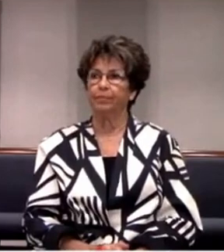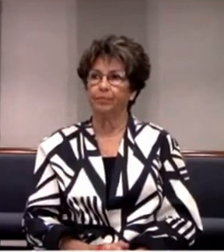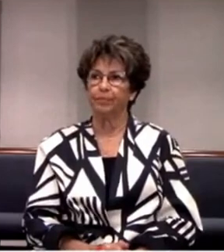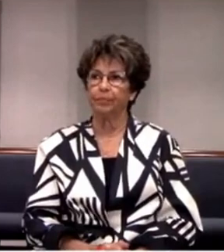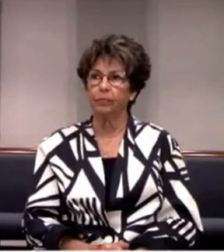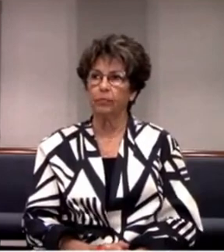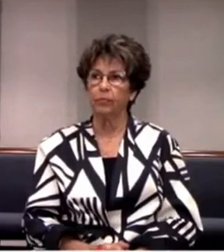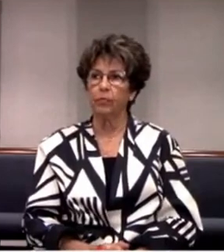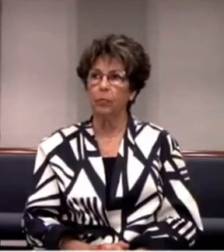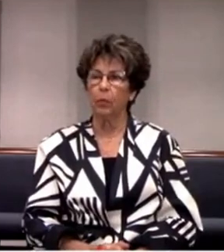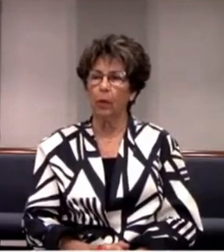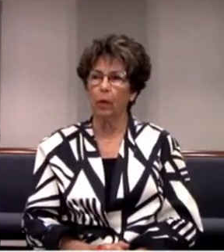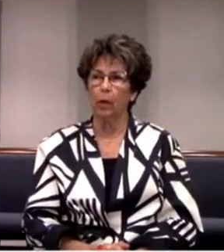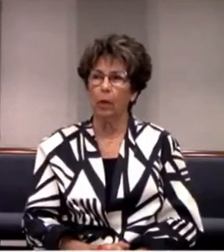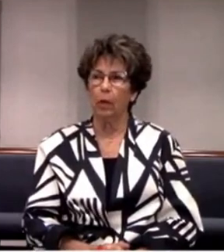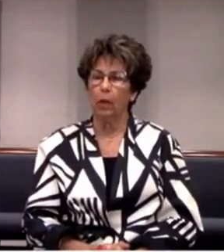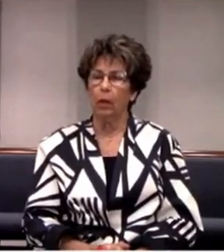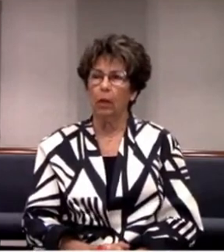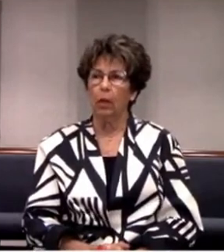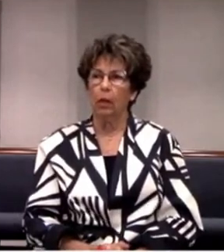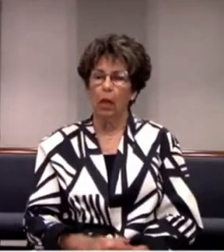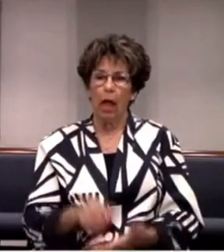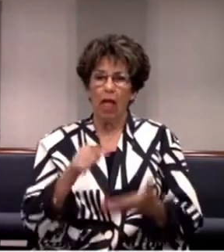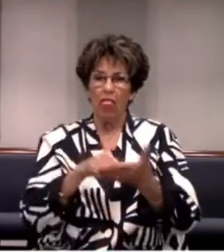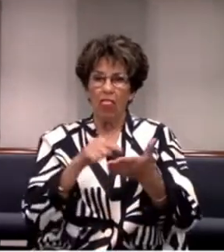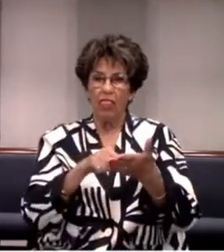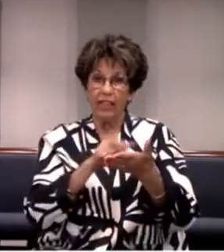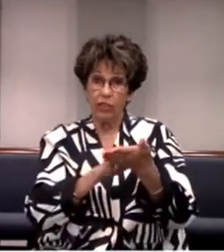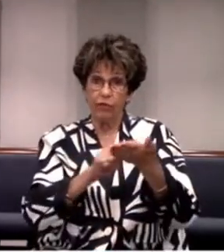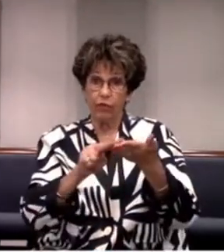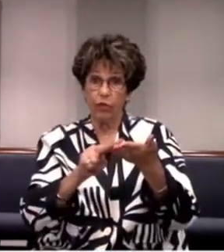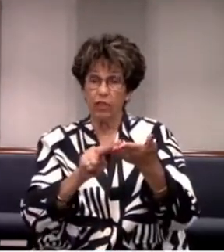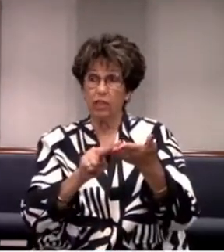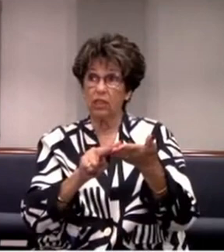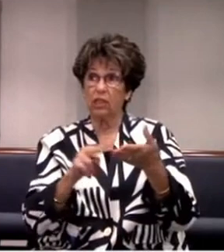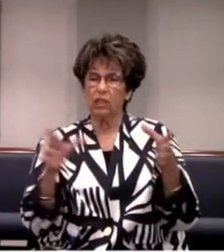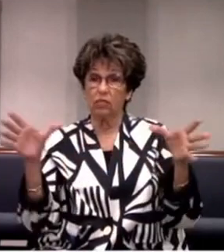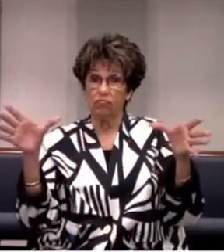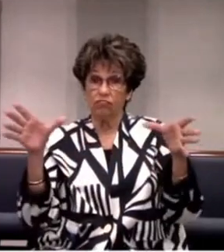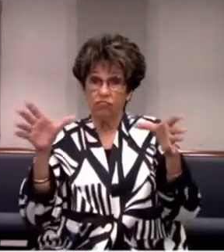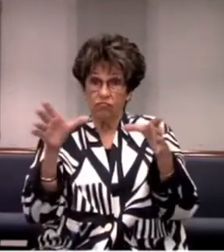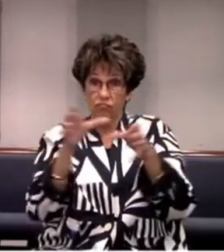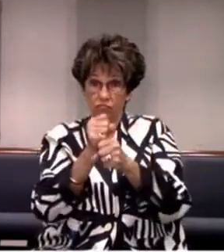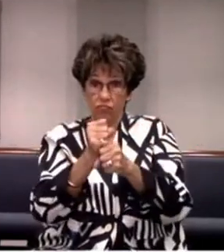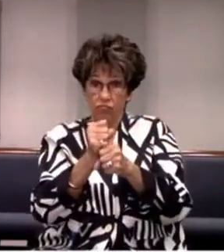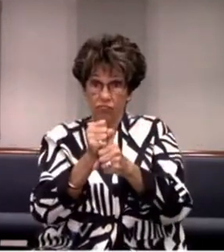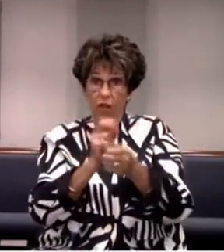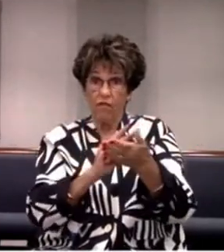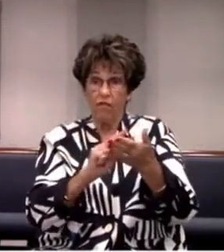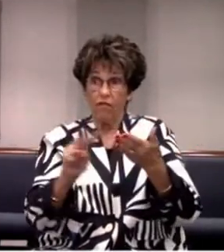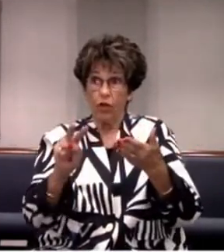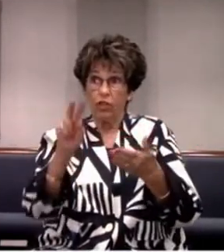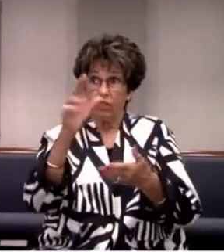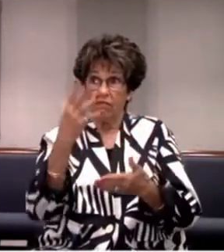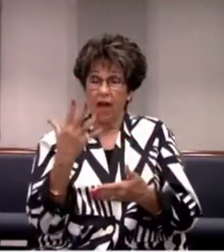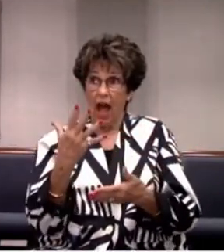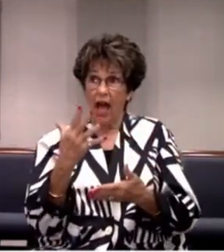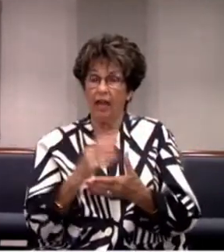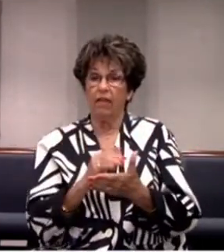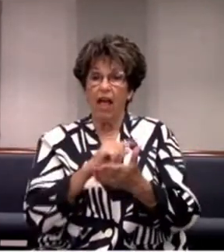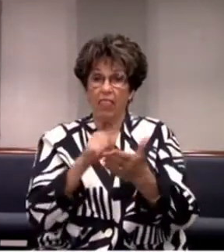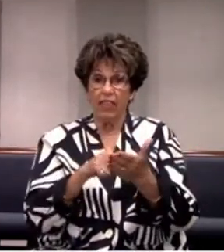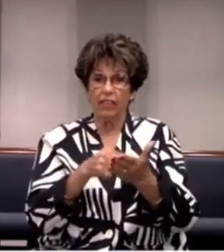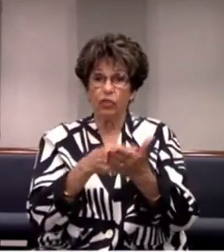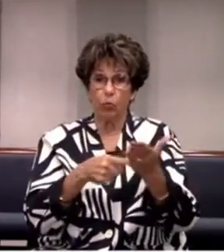they sum up, look if you would please, go back to chapter 10 and look at verse number 5. This is what the Lord